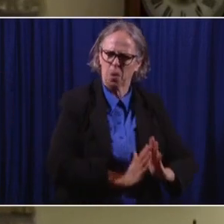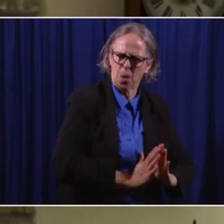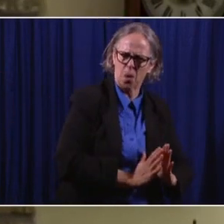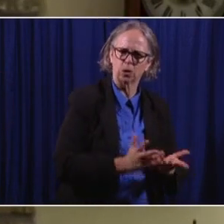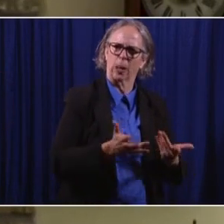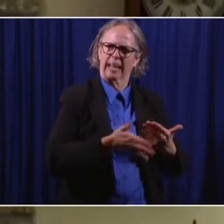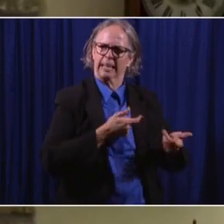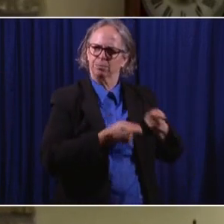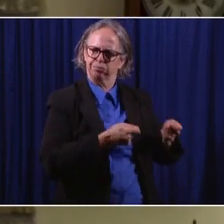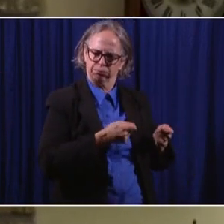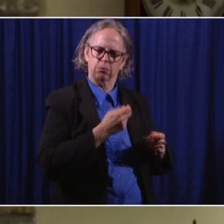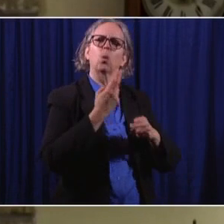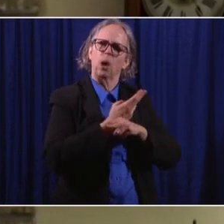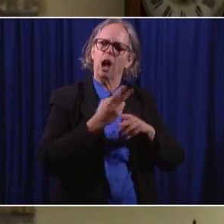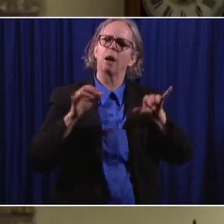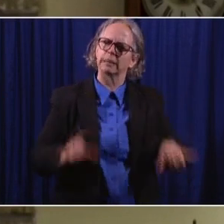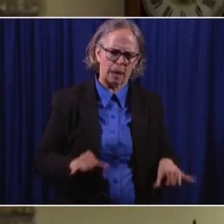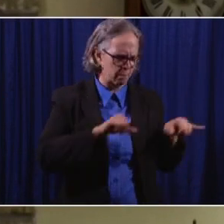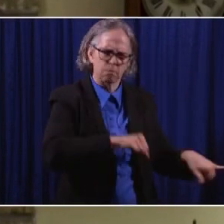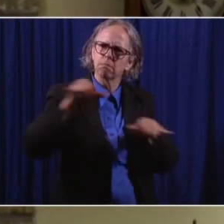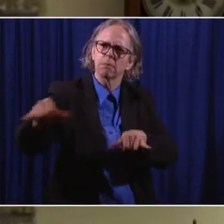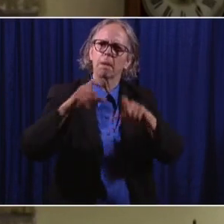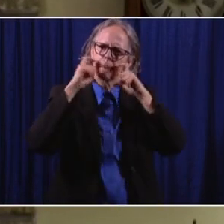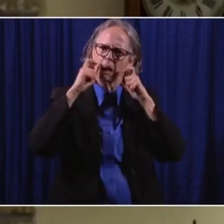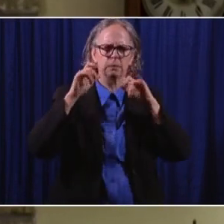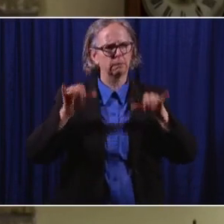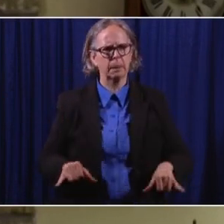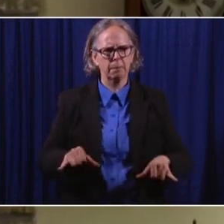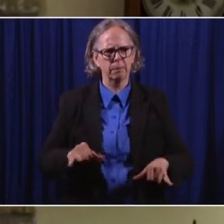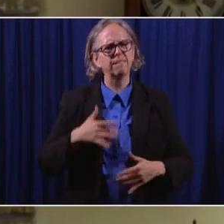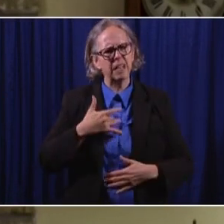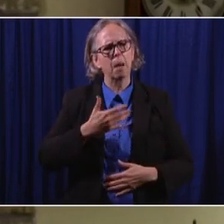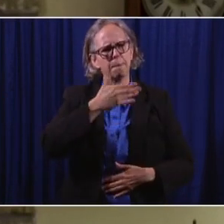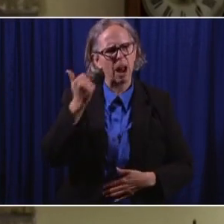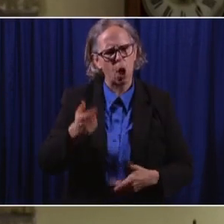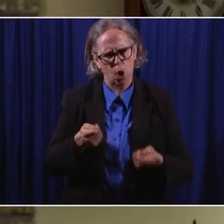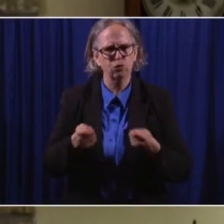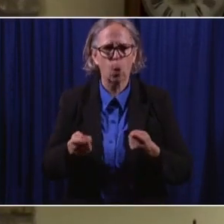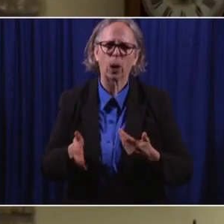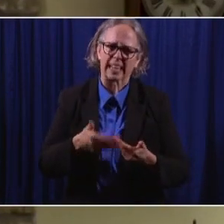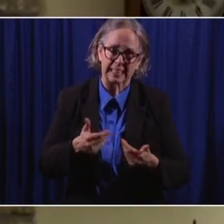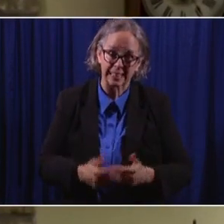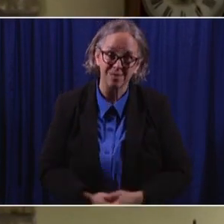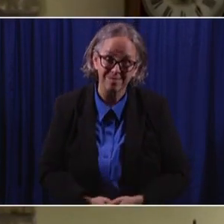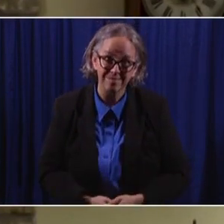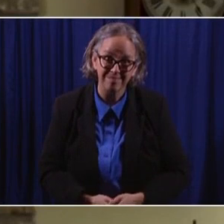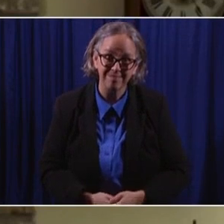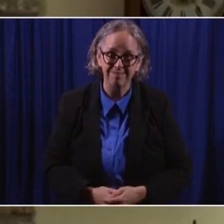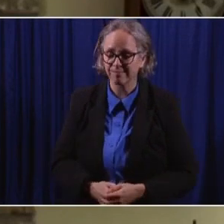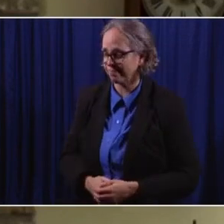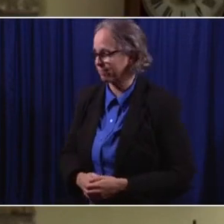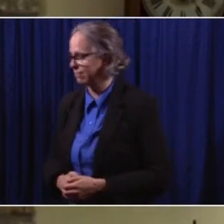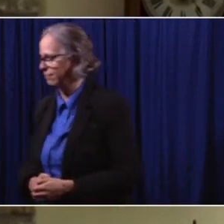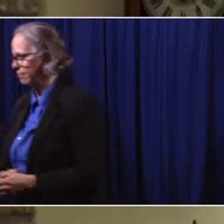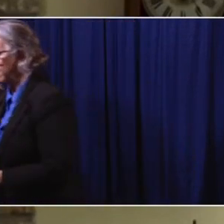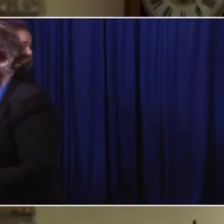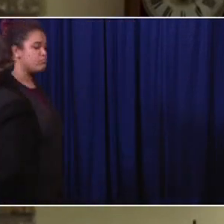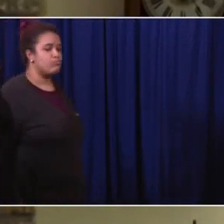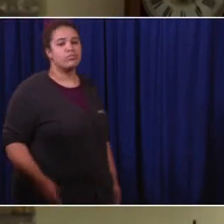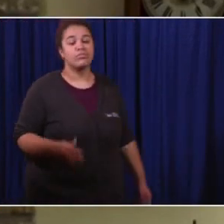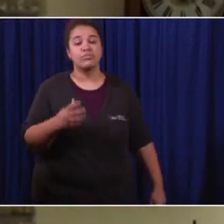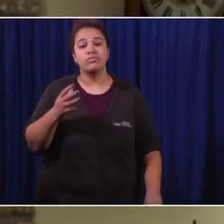I think that's the best way to deal with it. Governor, next question is the last question for today, and it belongs